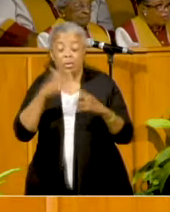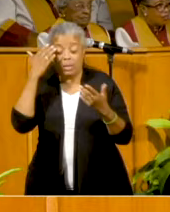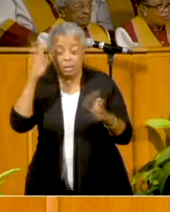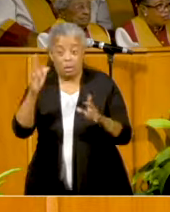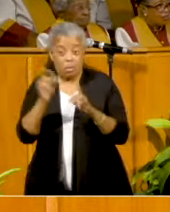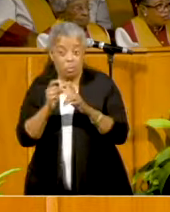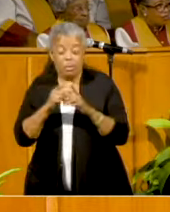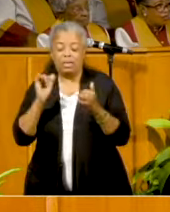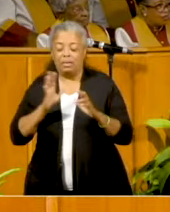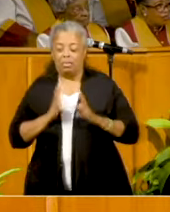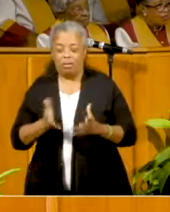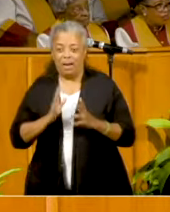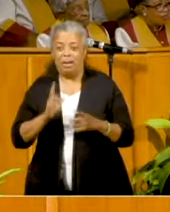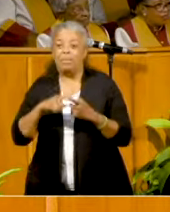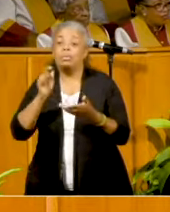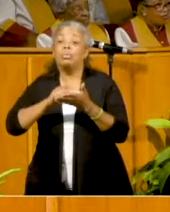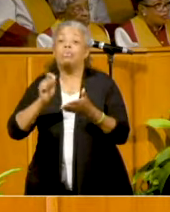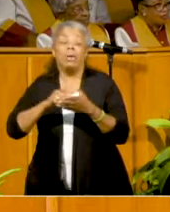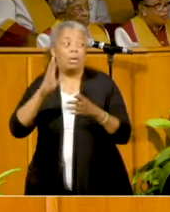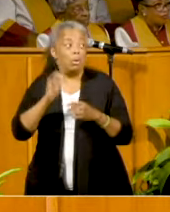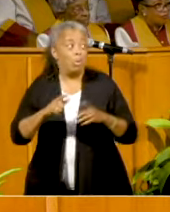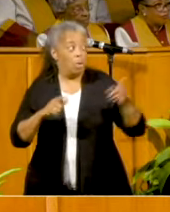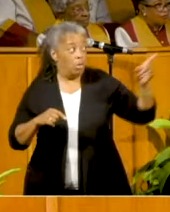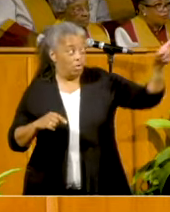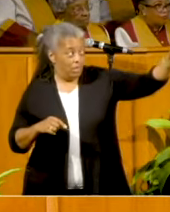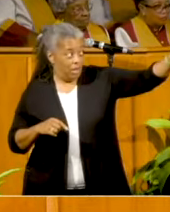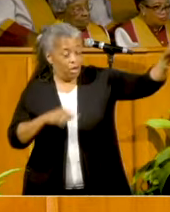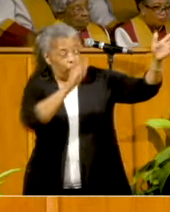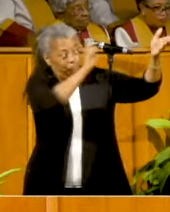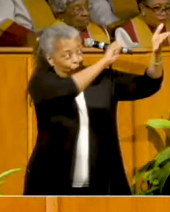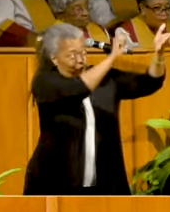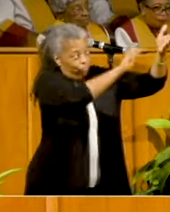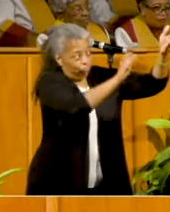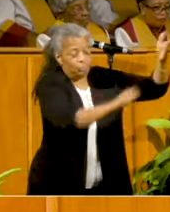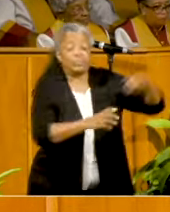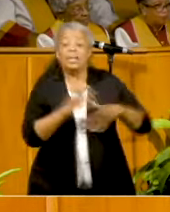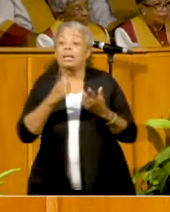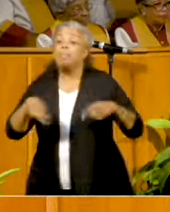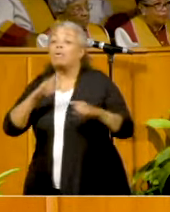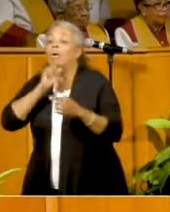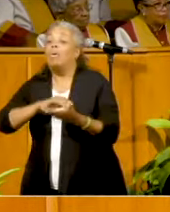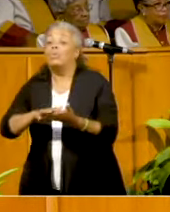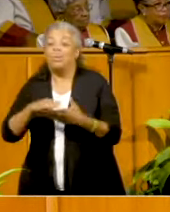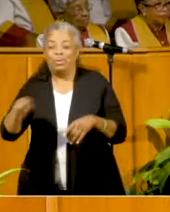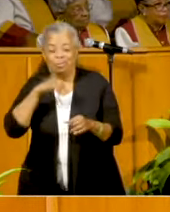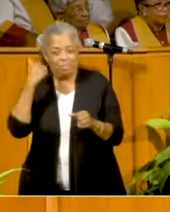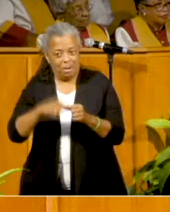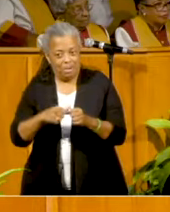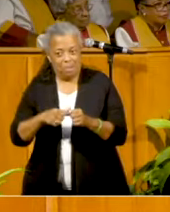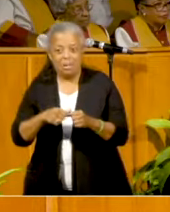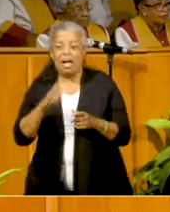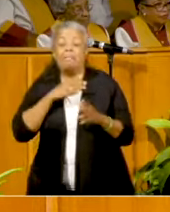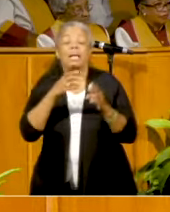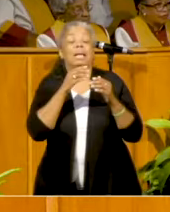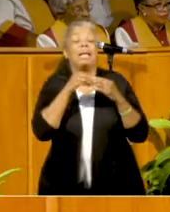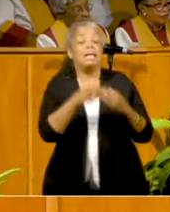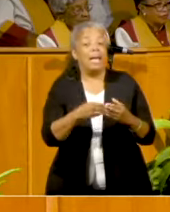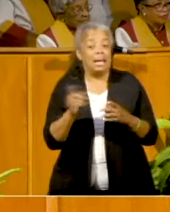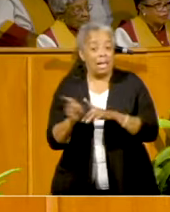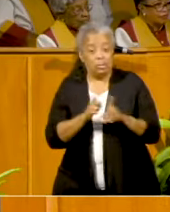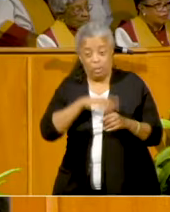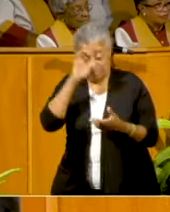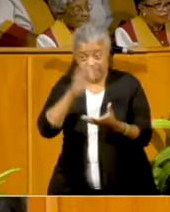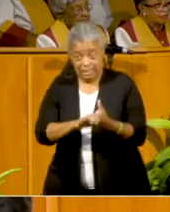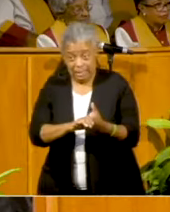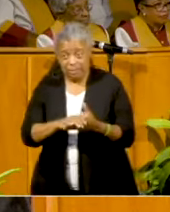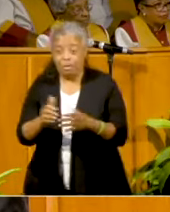know the words, that's all right. It was written on the wall right over there. Some of y'all old school, you remember this, having been led, as we